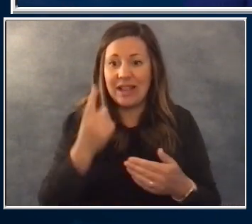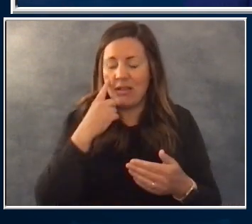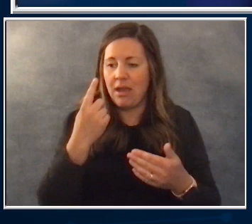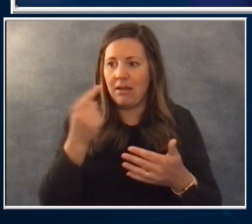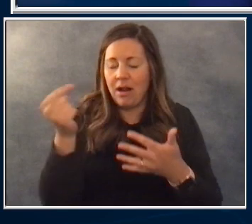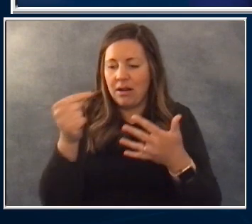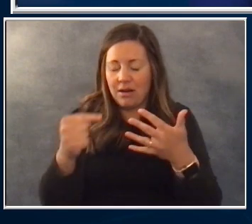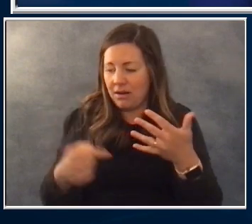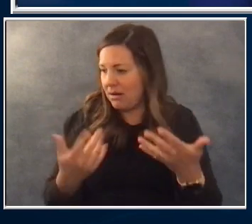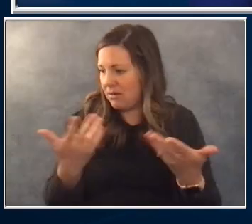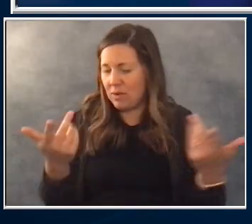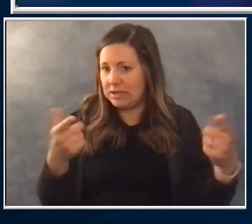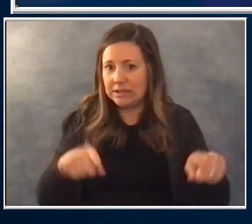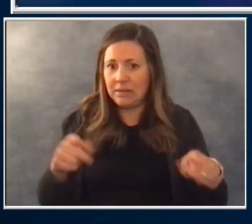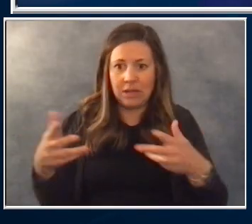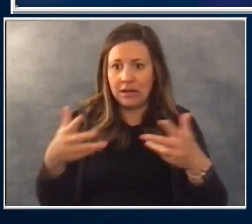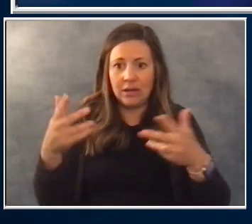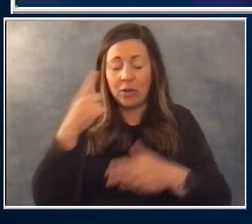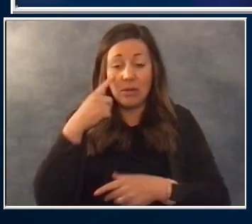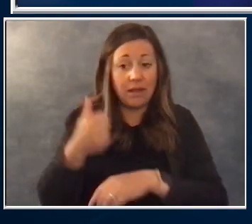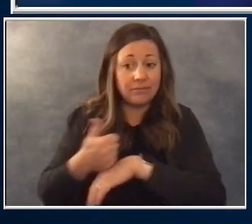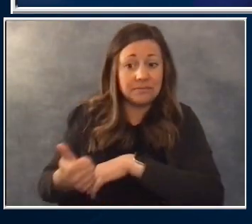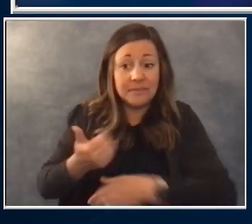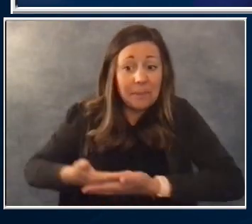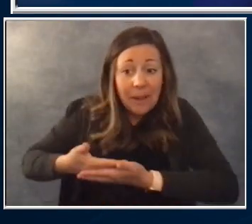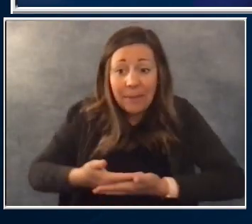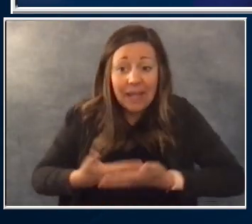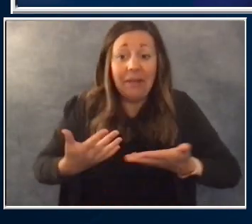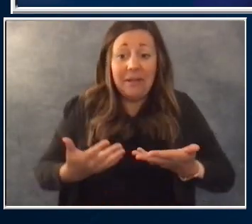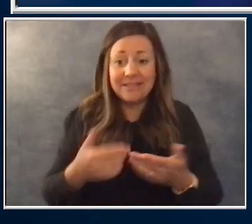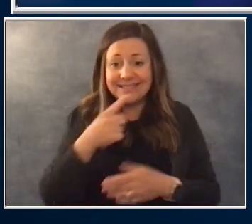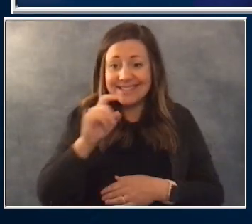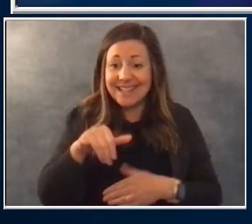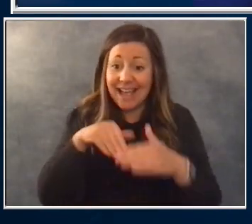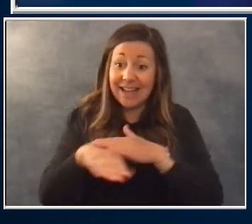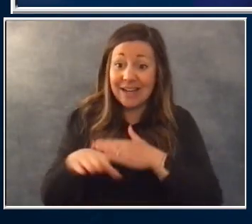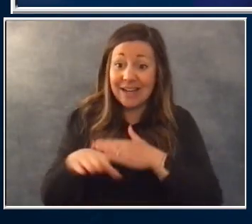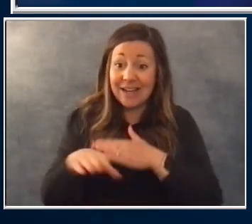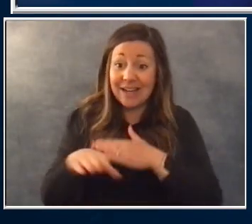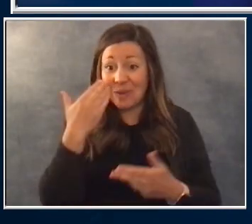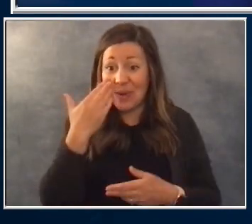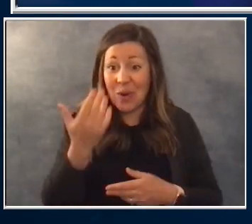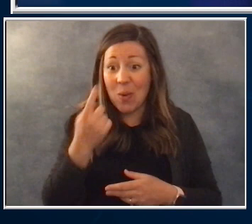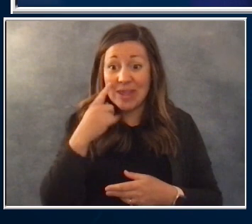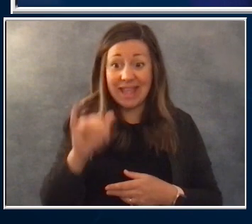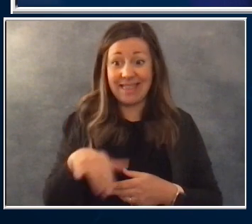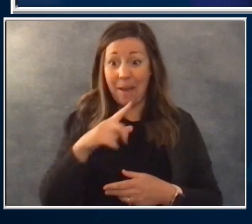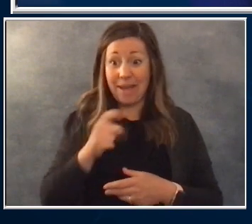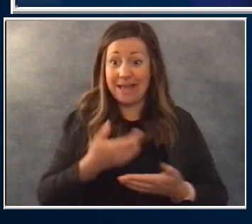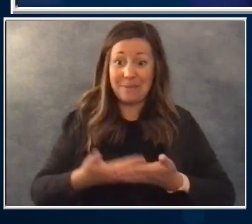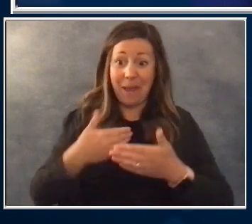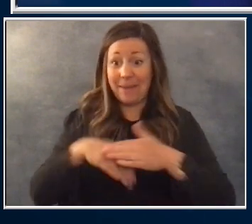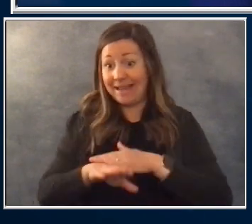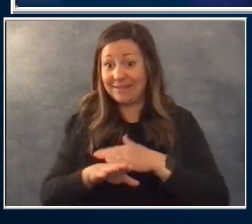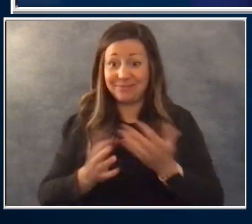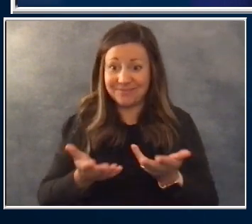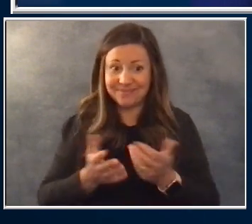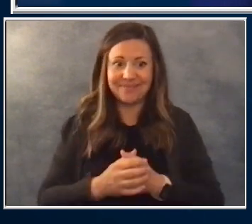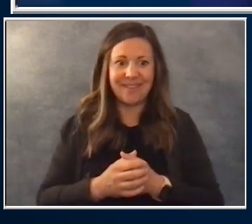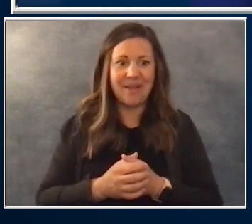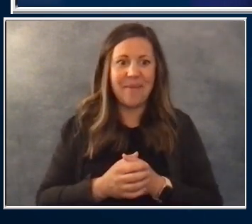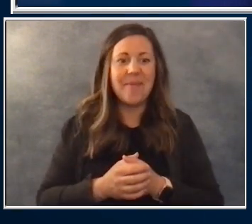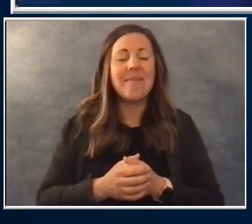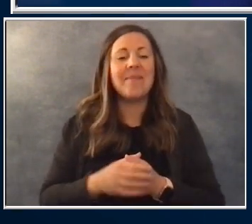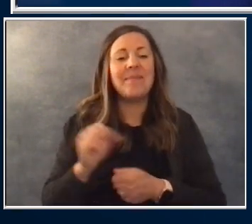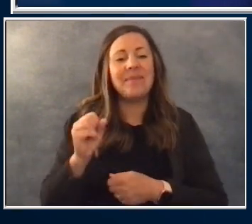attribute it to that cute little baby at home, and you just kind of go with the punches and say, hey, that's the price you pay for having a kid, right? Right. Well, so you get